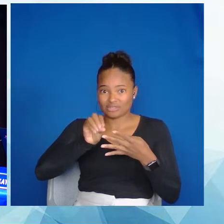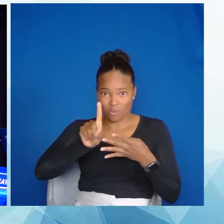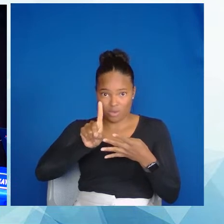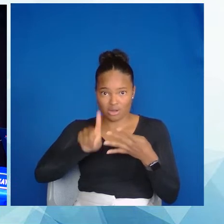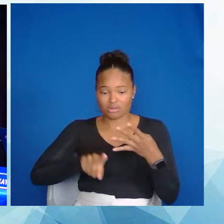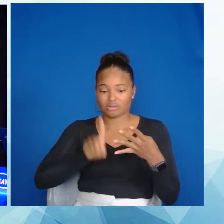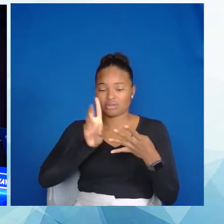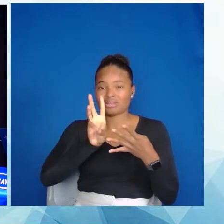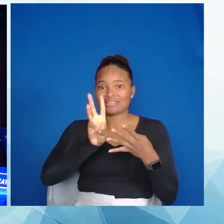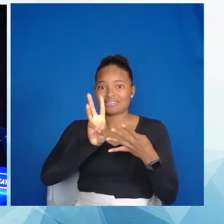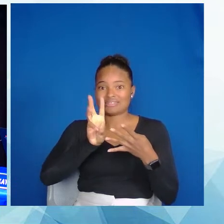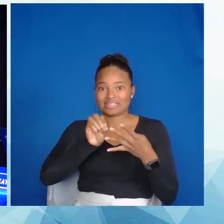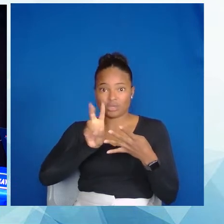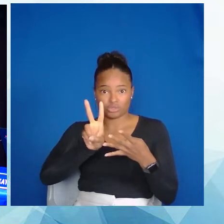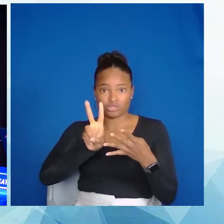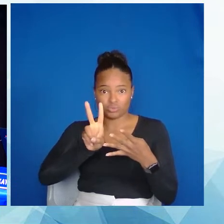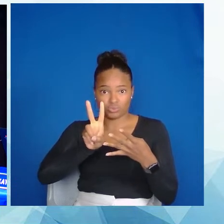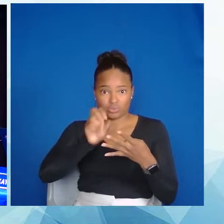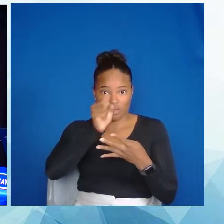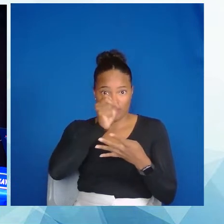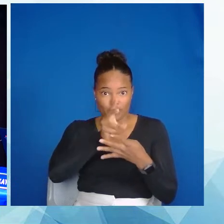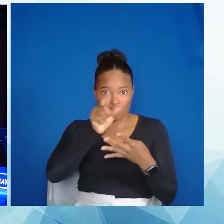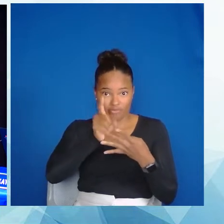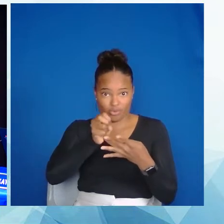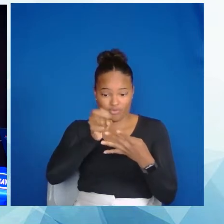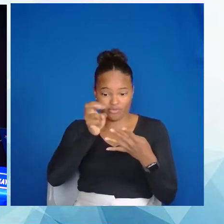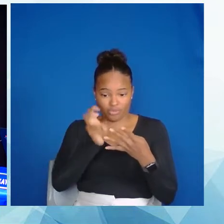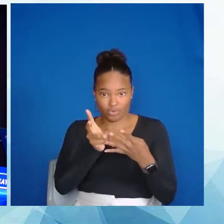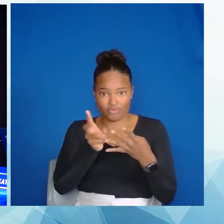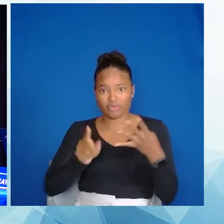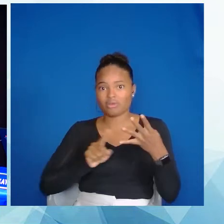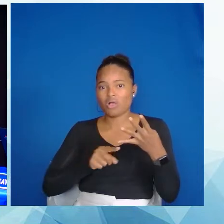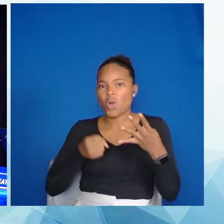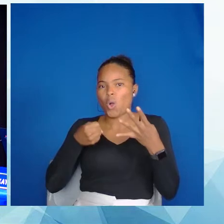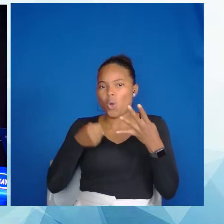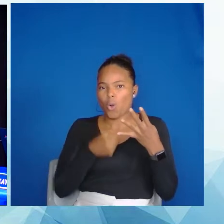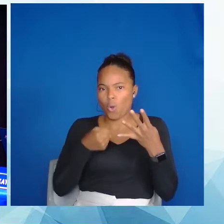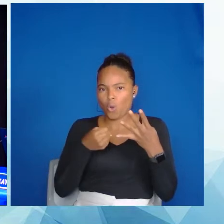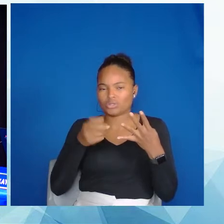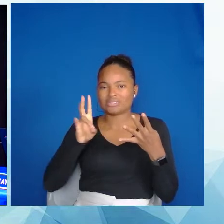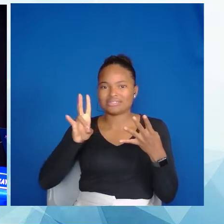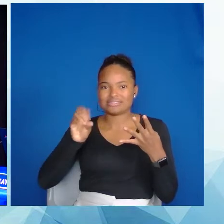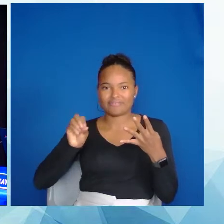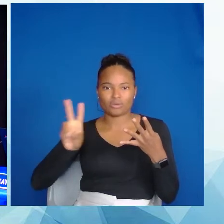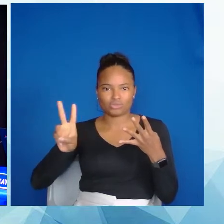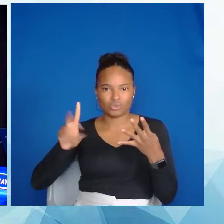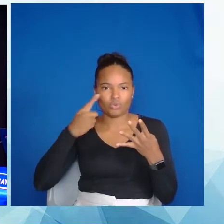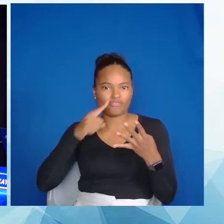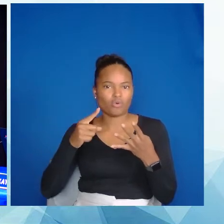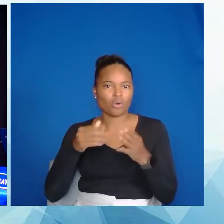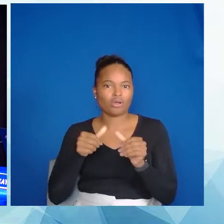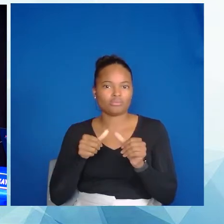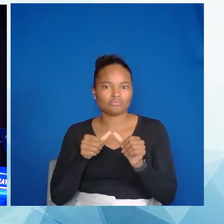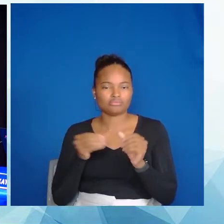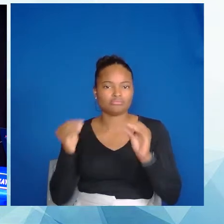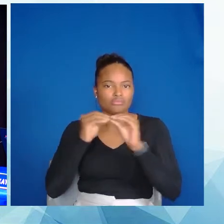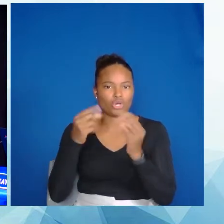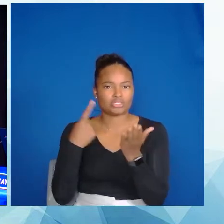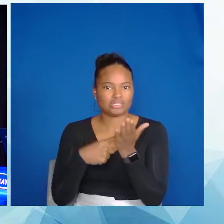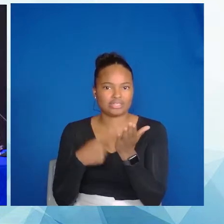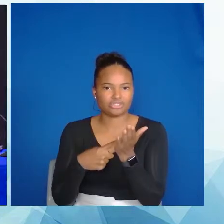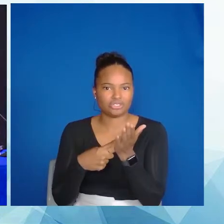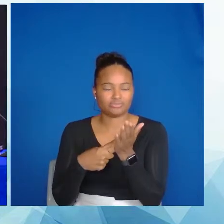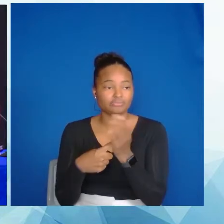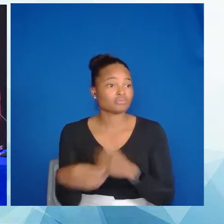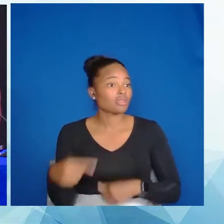6.01, and 6.02, and to hold on 7.02 for further discussion. I have